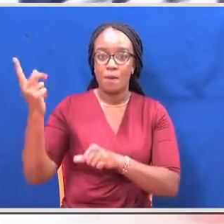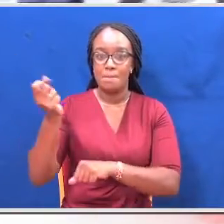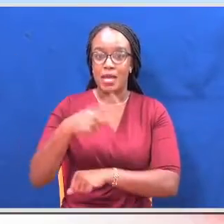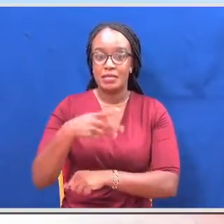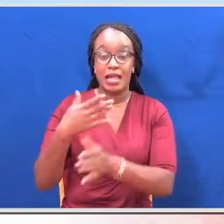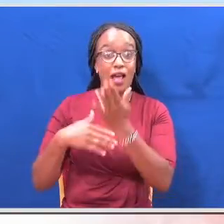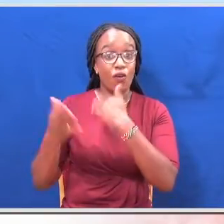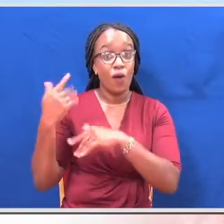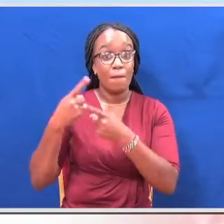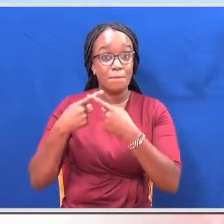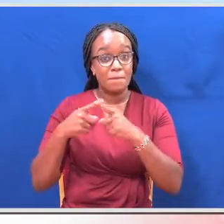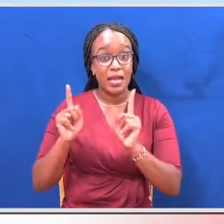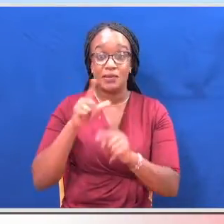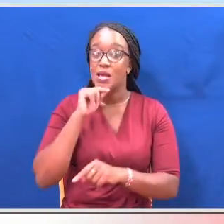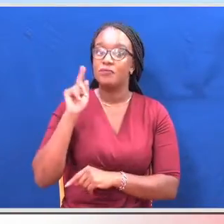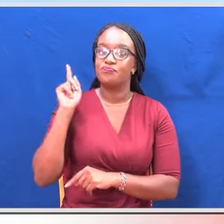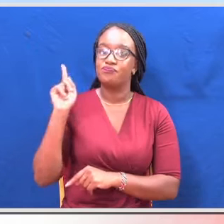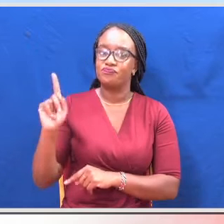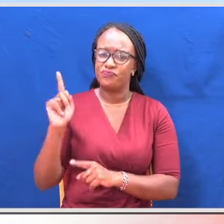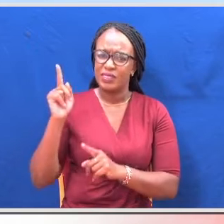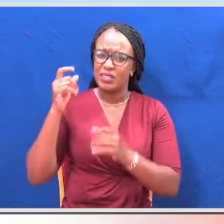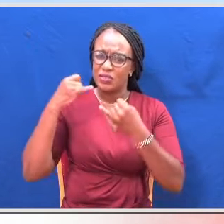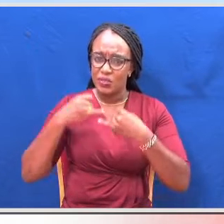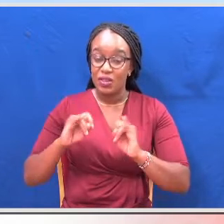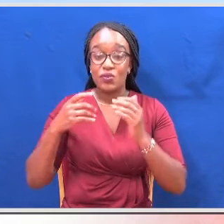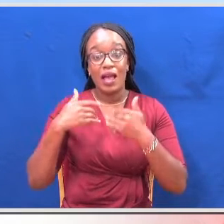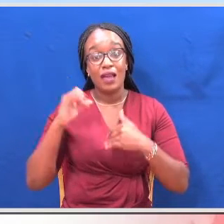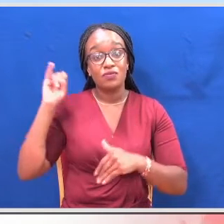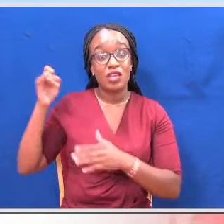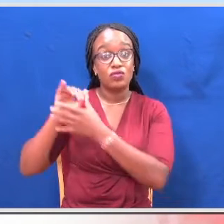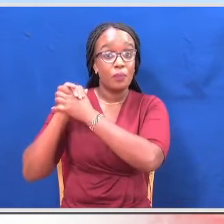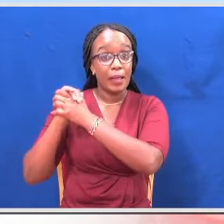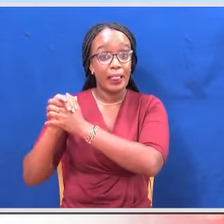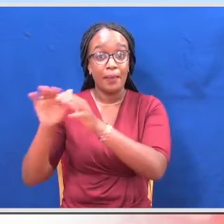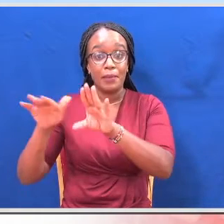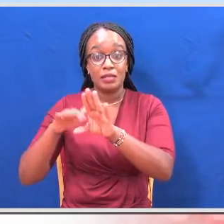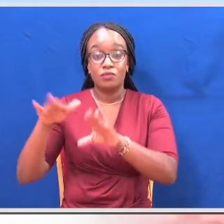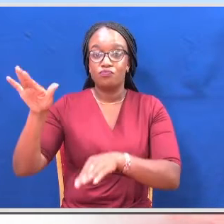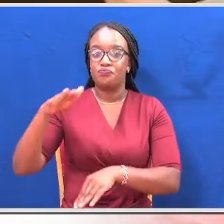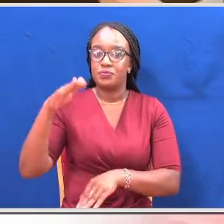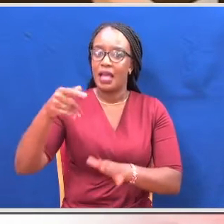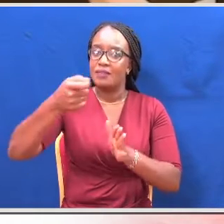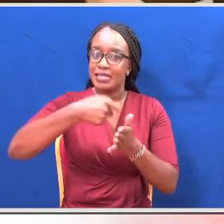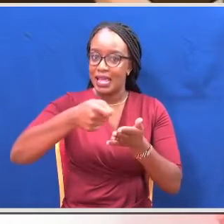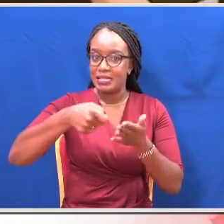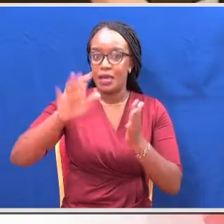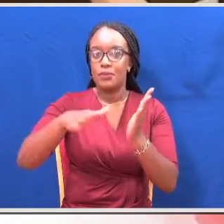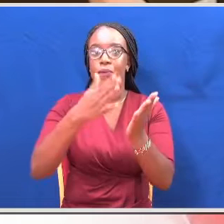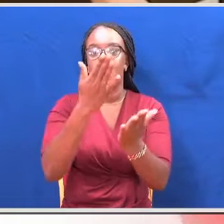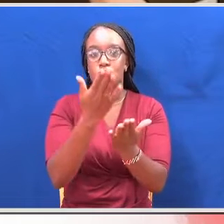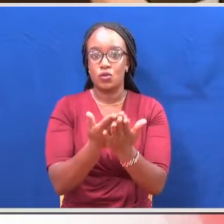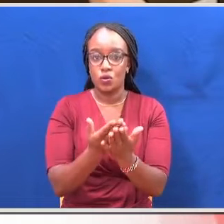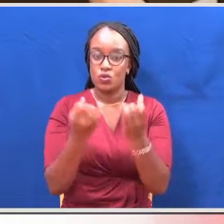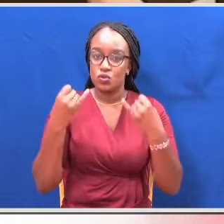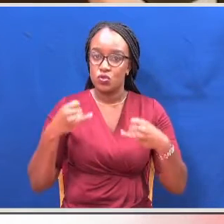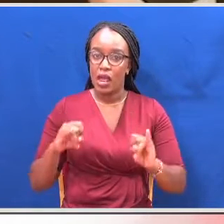Although Savula claims over 126 Jubilee allied members of parliament have so far signed the proposal, the plans to get